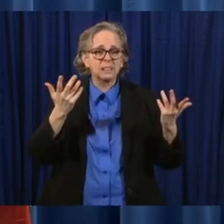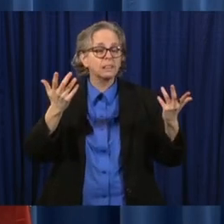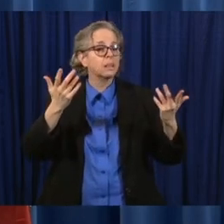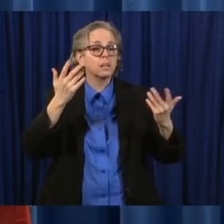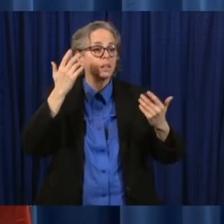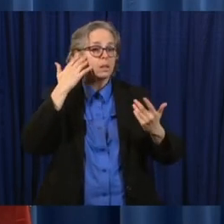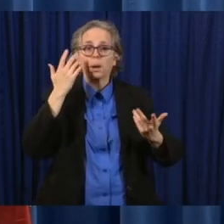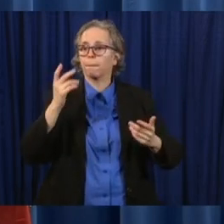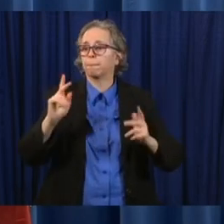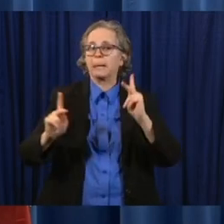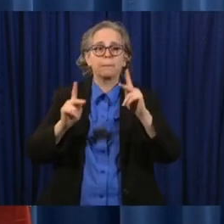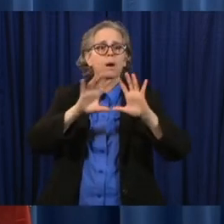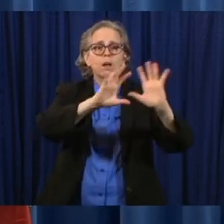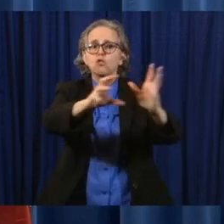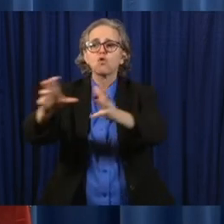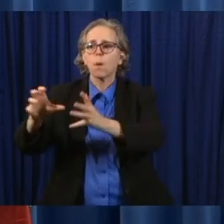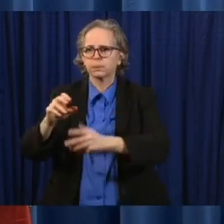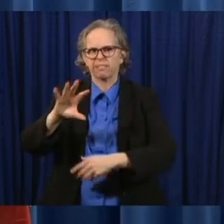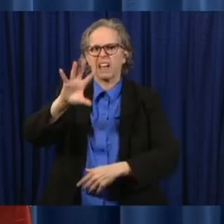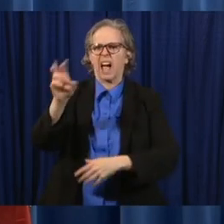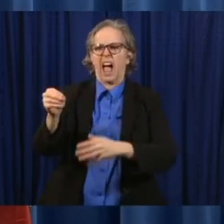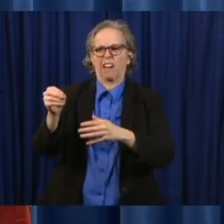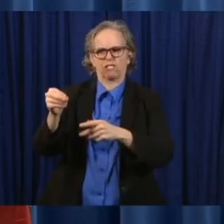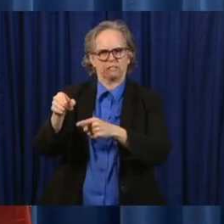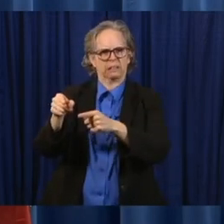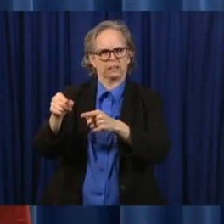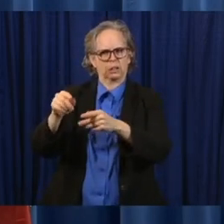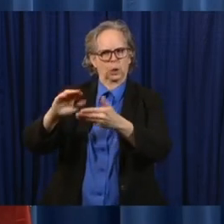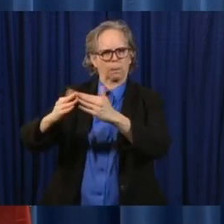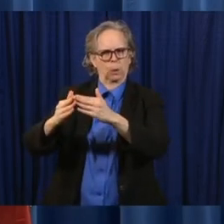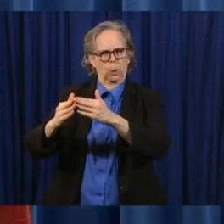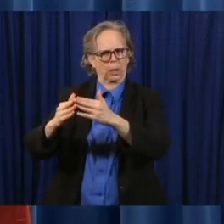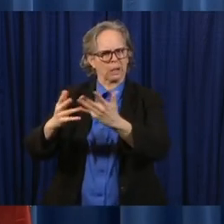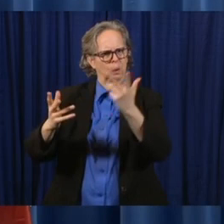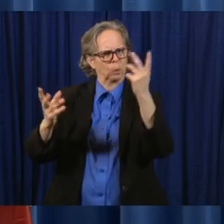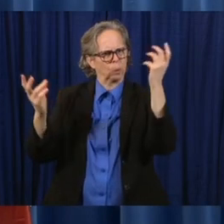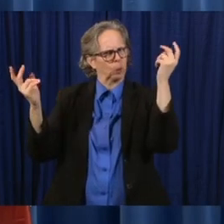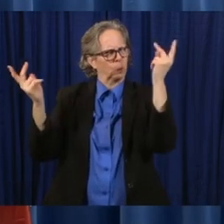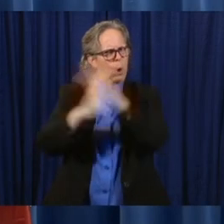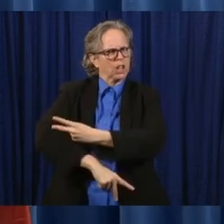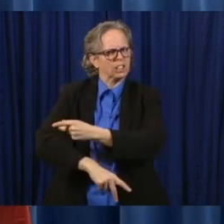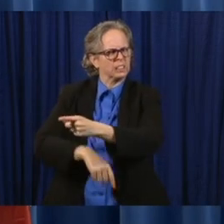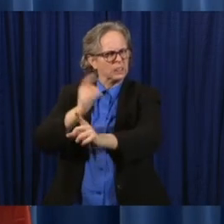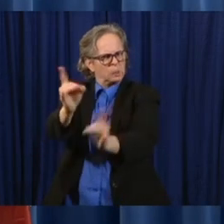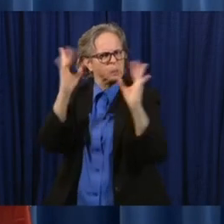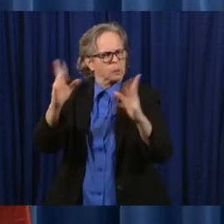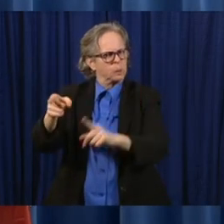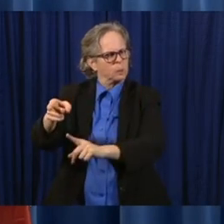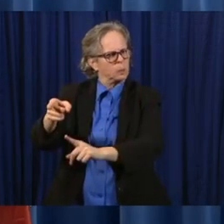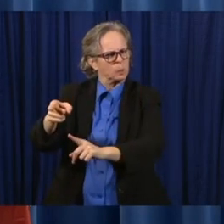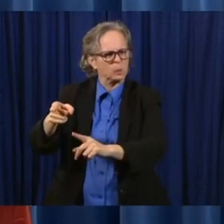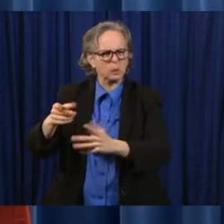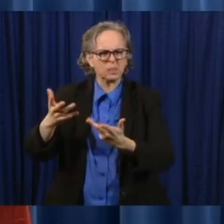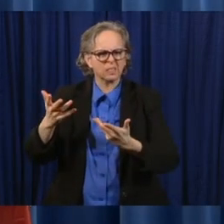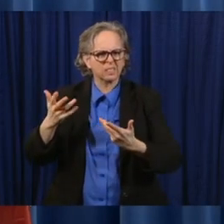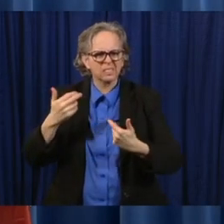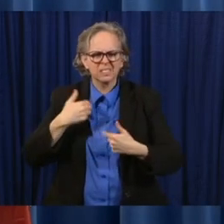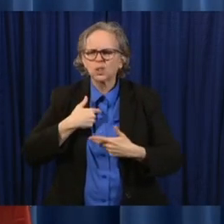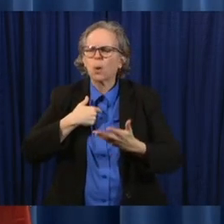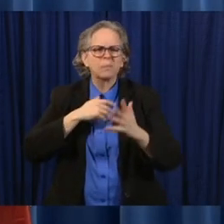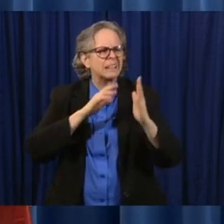community. I asked the health department to give me the latest data and the